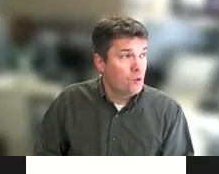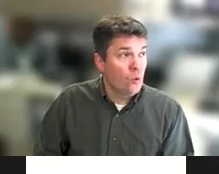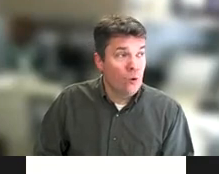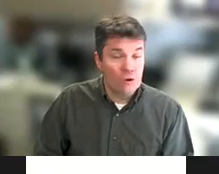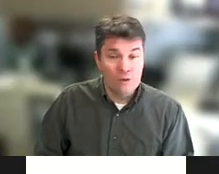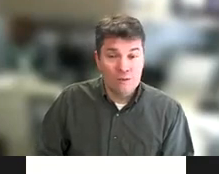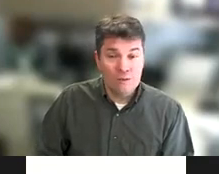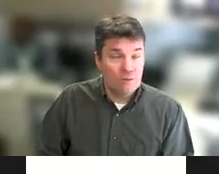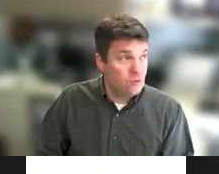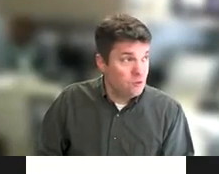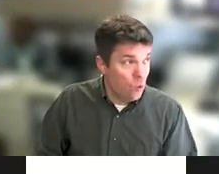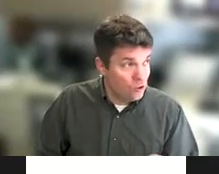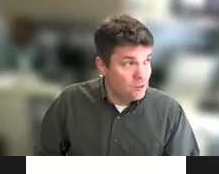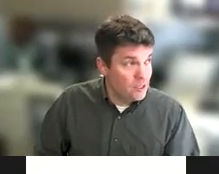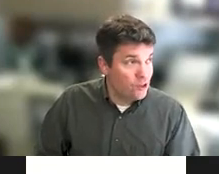People who